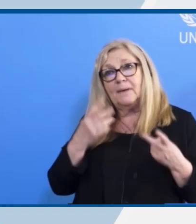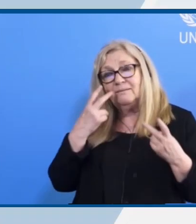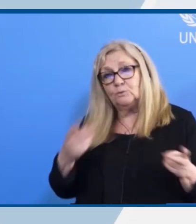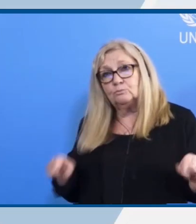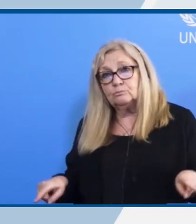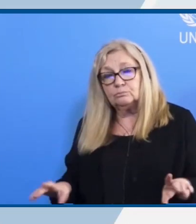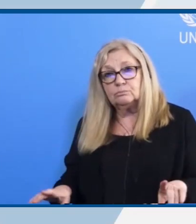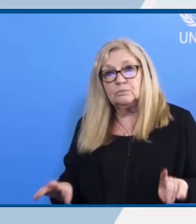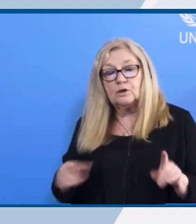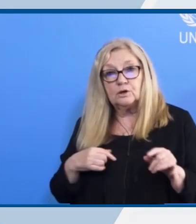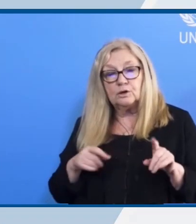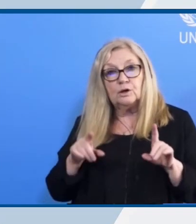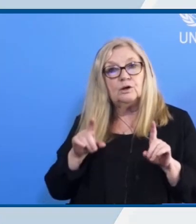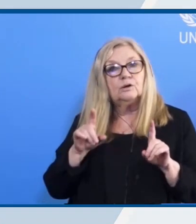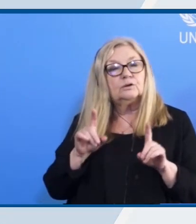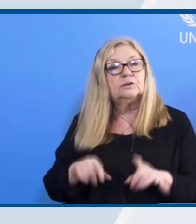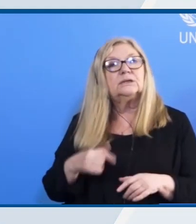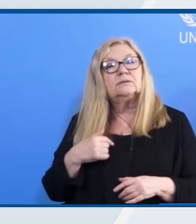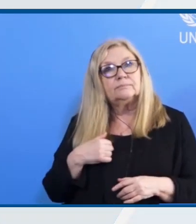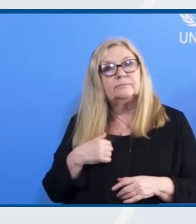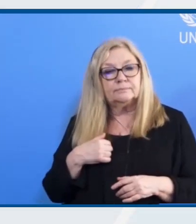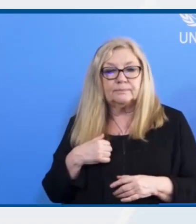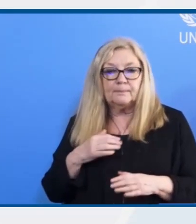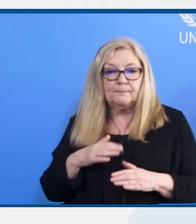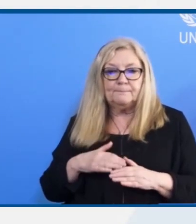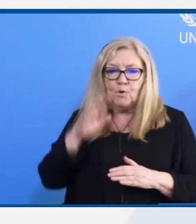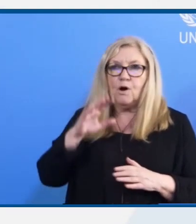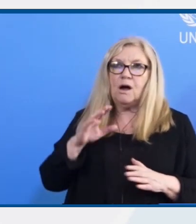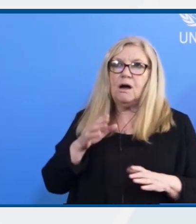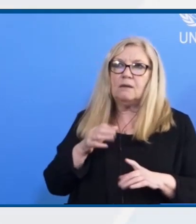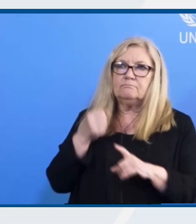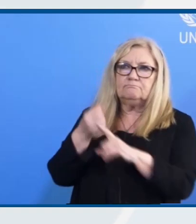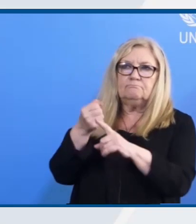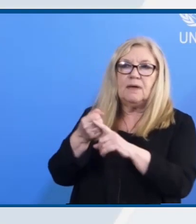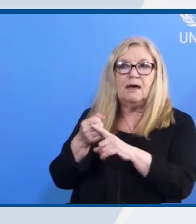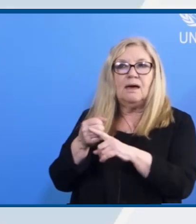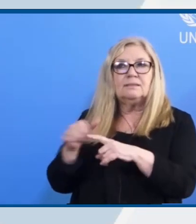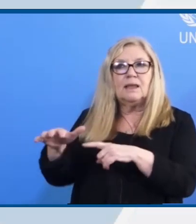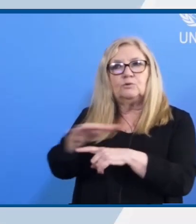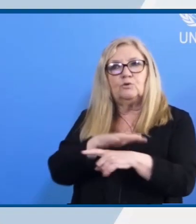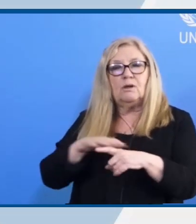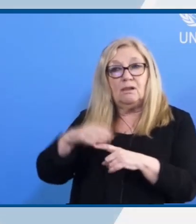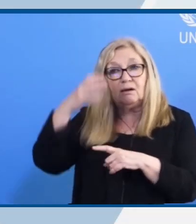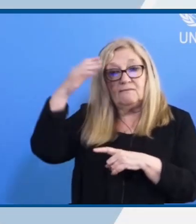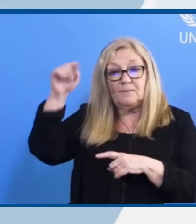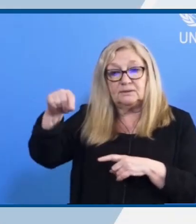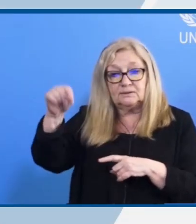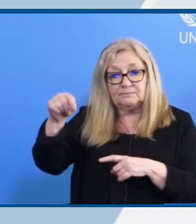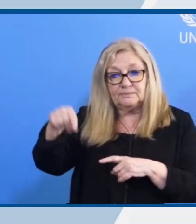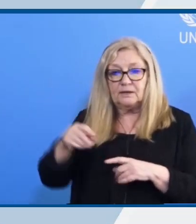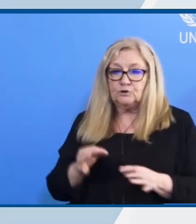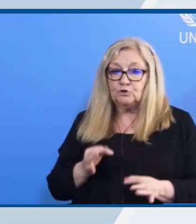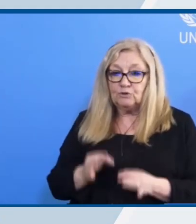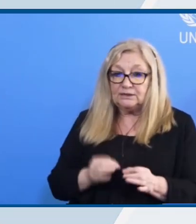So we need a more empowering to local governments. National governments must facilitate, drive, and ensure